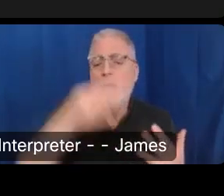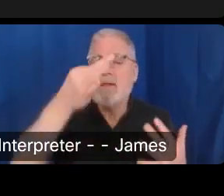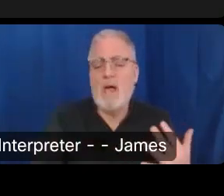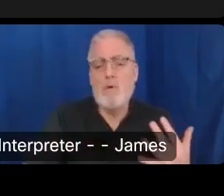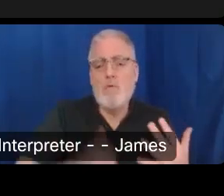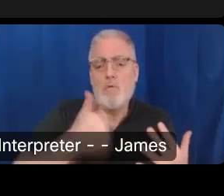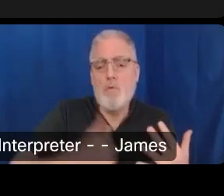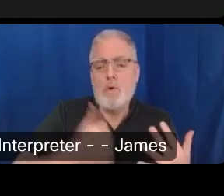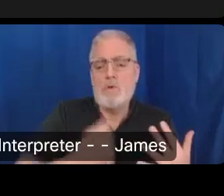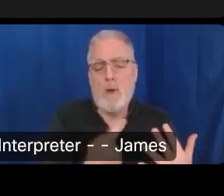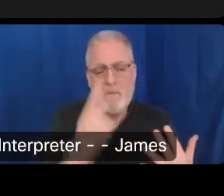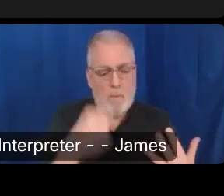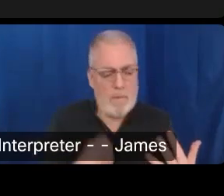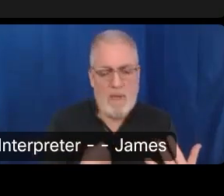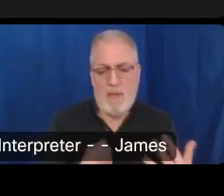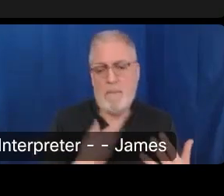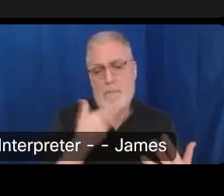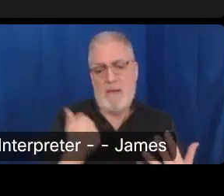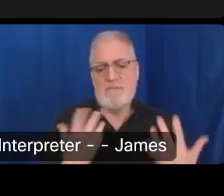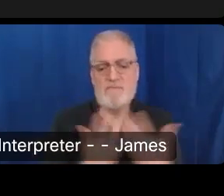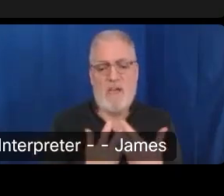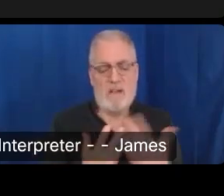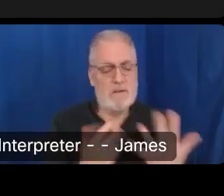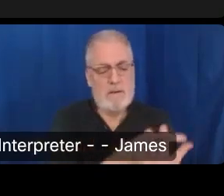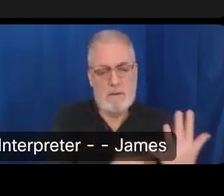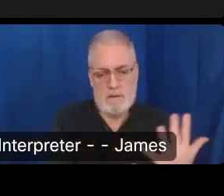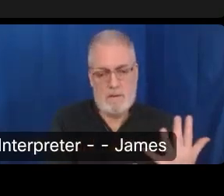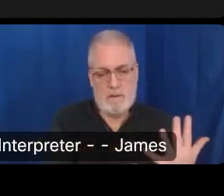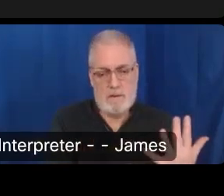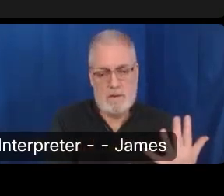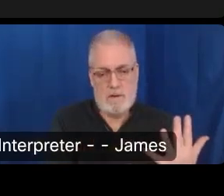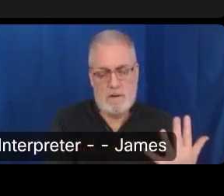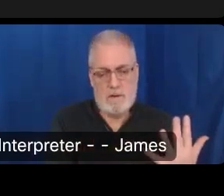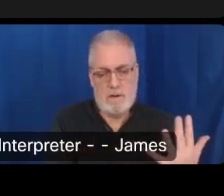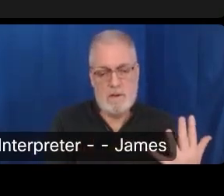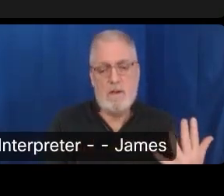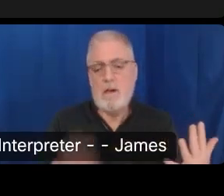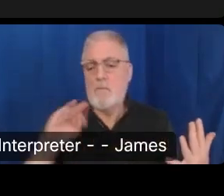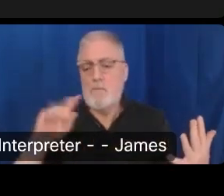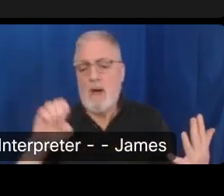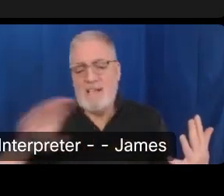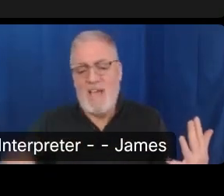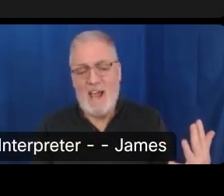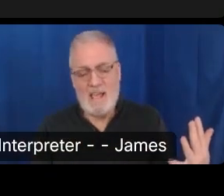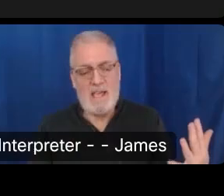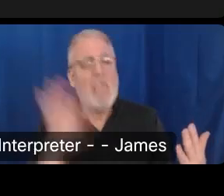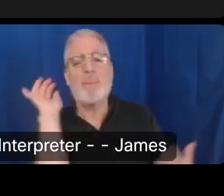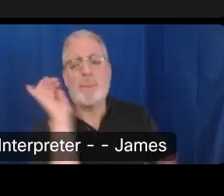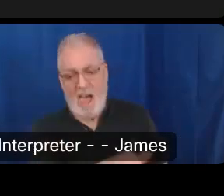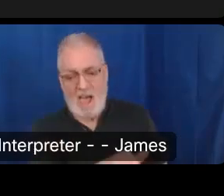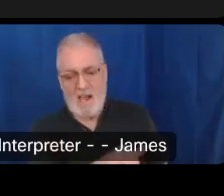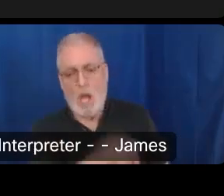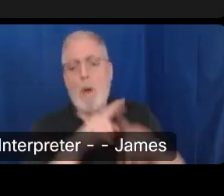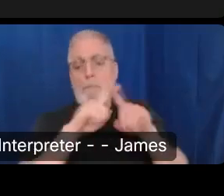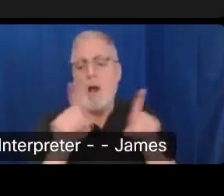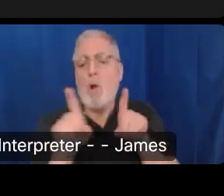to region, what services are available and how to access them. And that's very confusing on the site. So I don't know who develops the website,